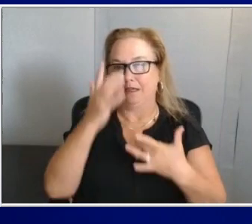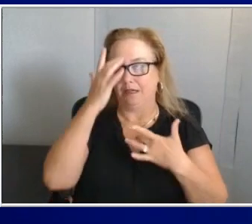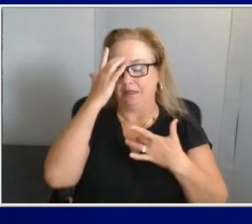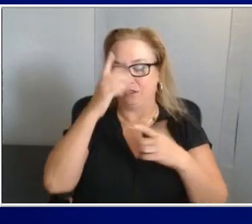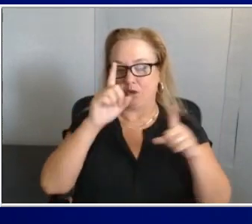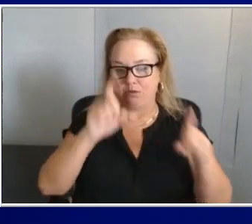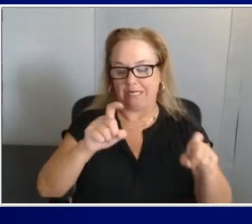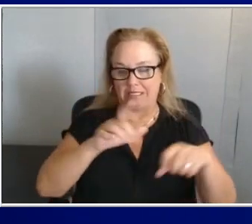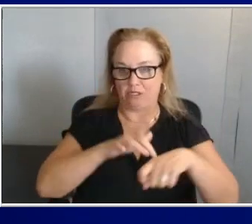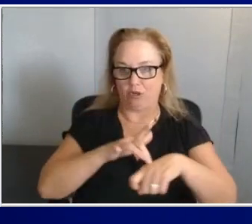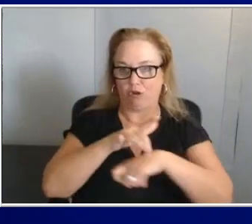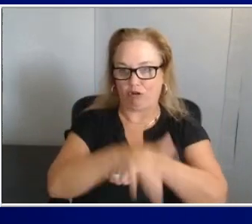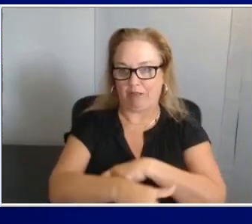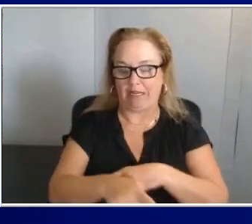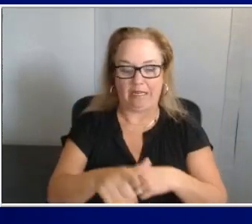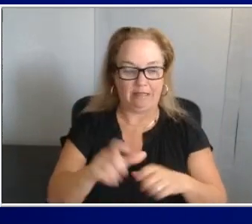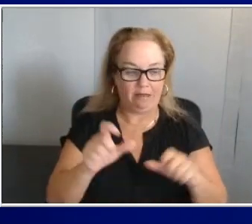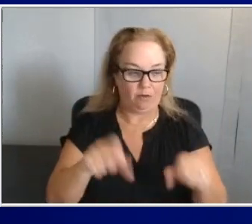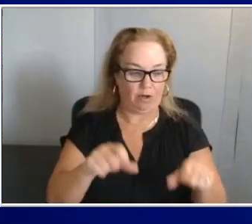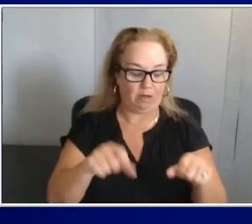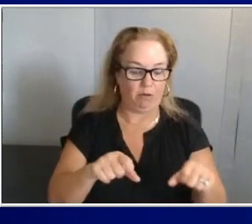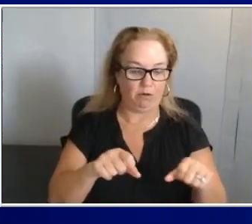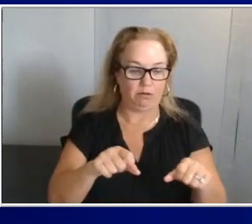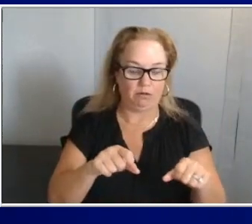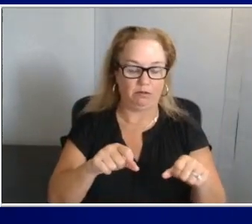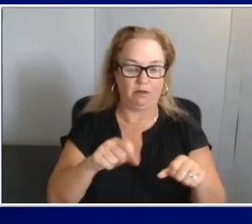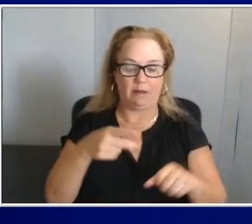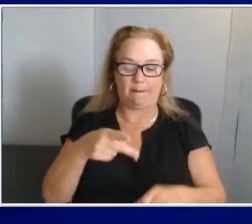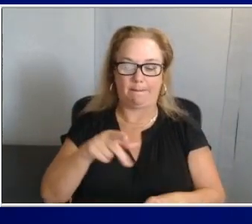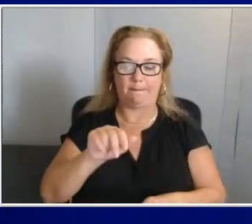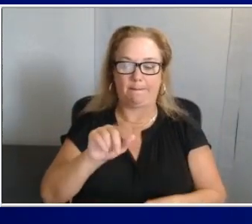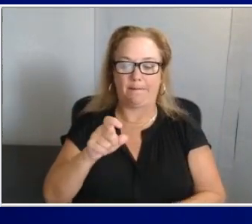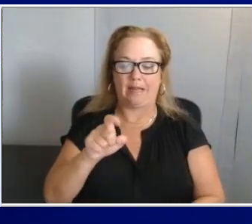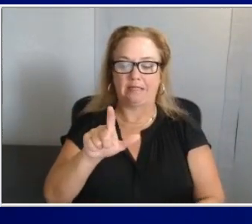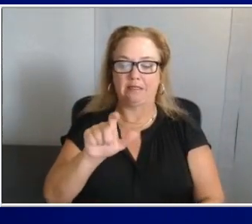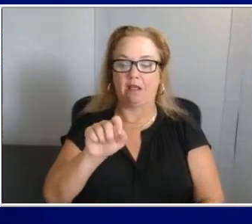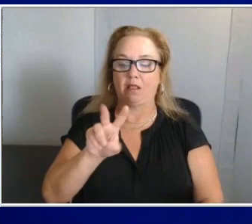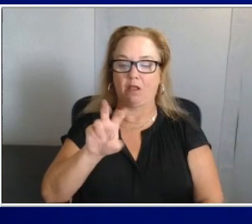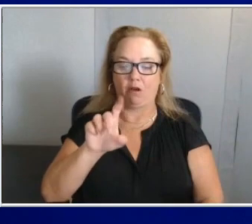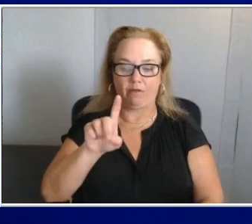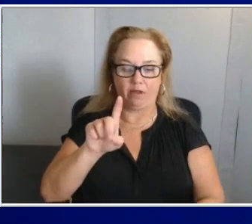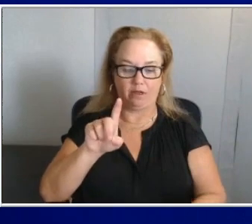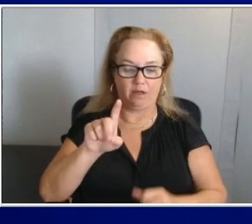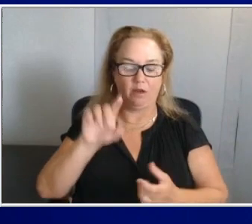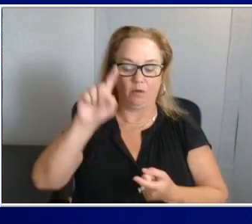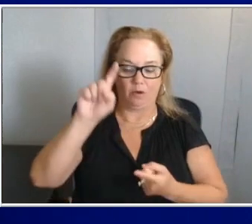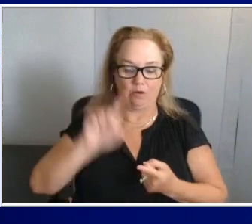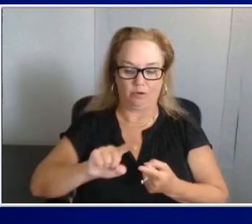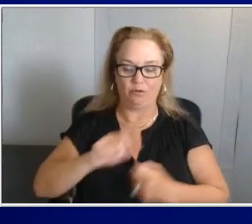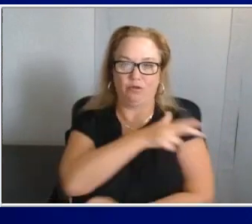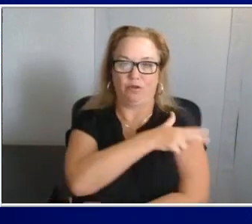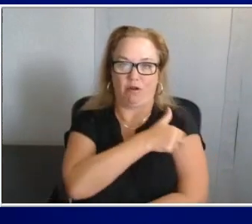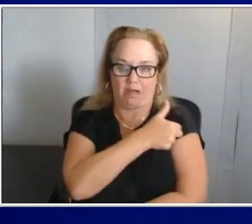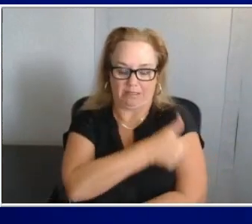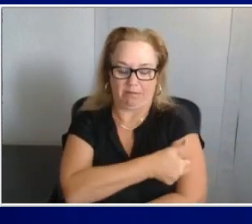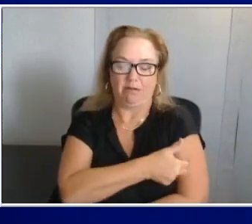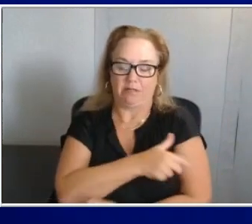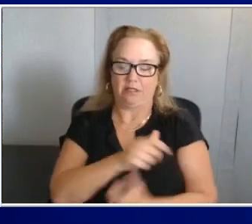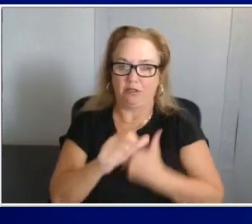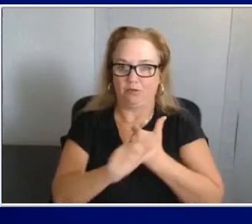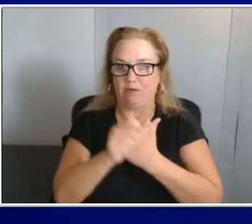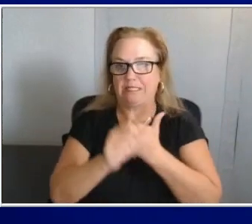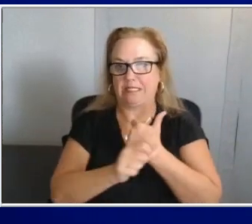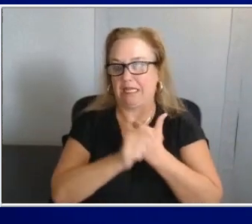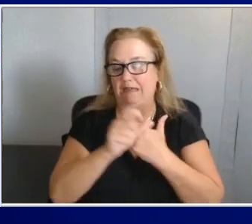early, and then if you're able to get on Paxlovid, which will significantly reduce your chance of hospitalization to severe disease. And if you can't take